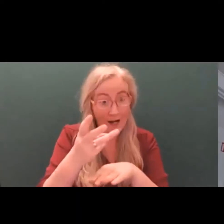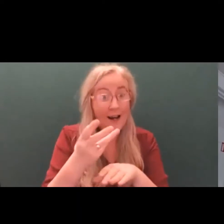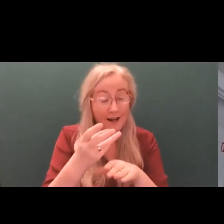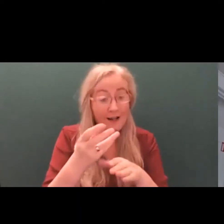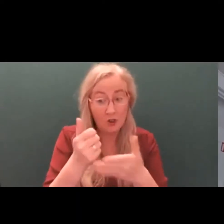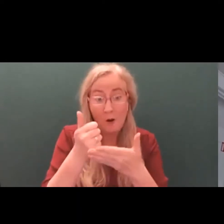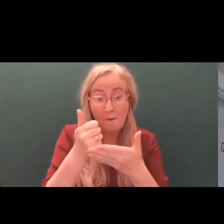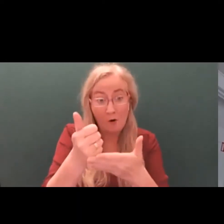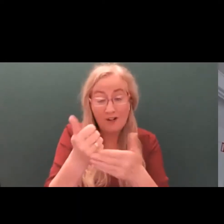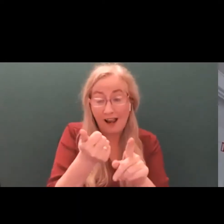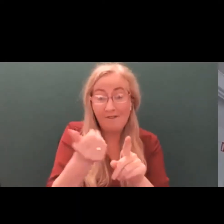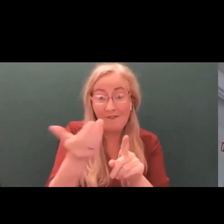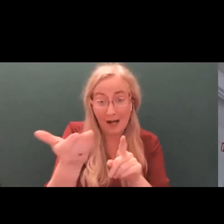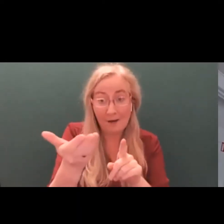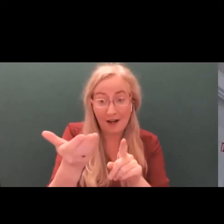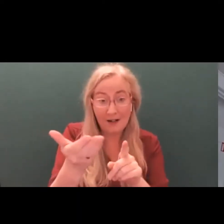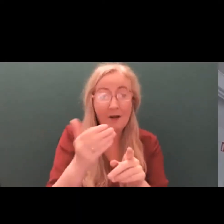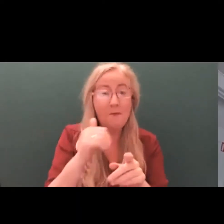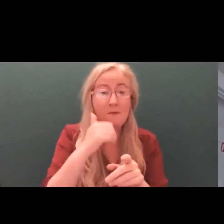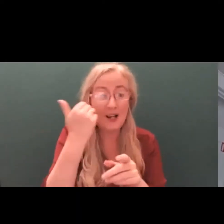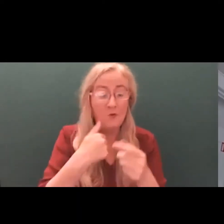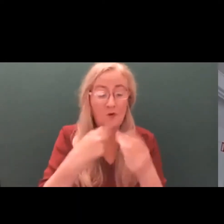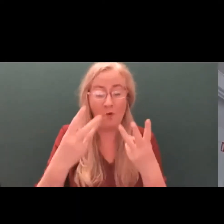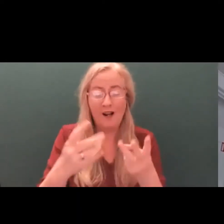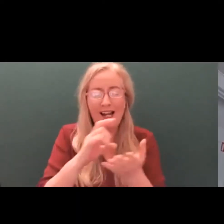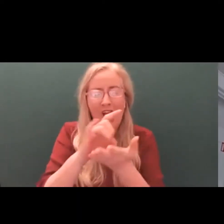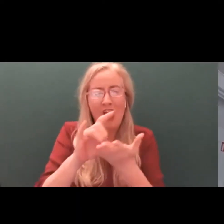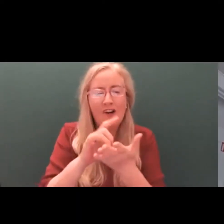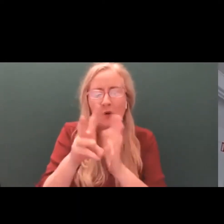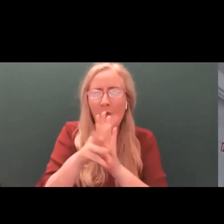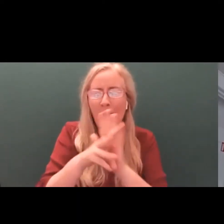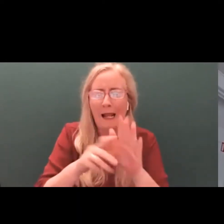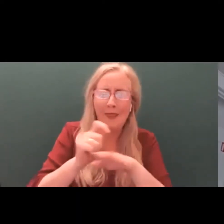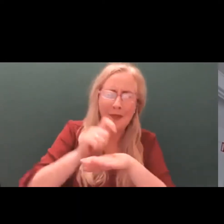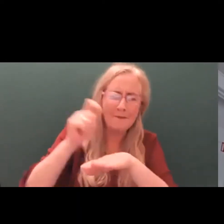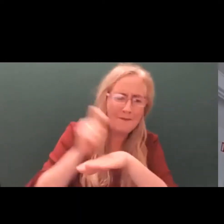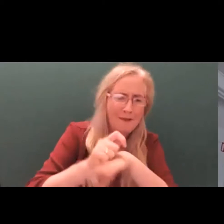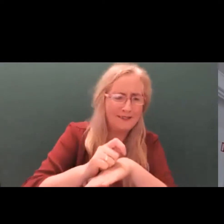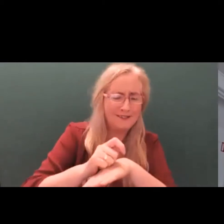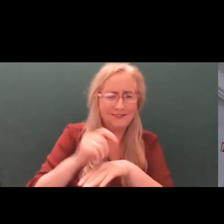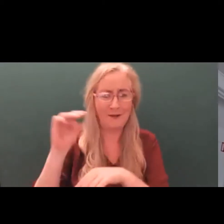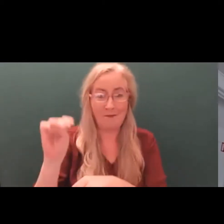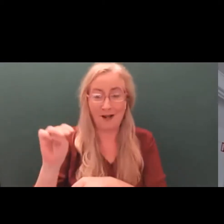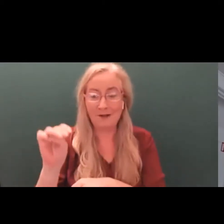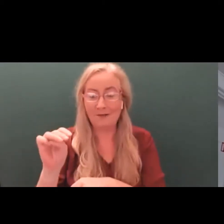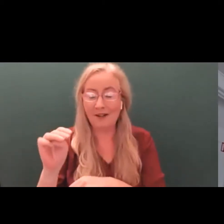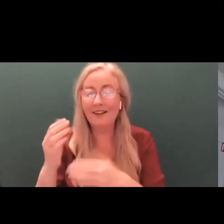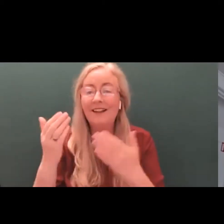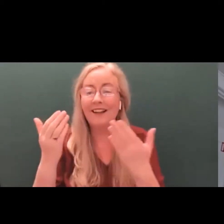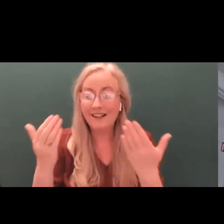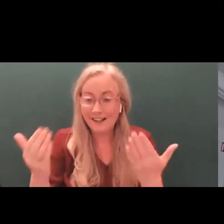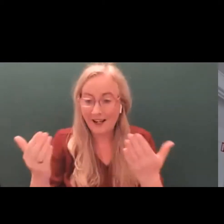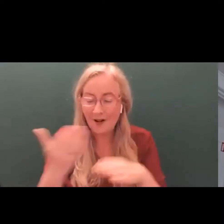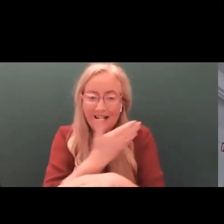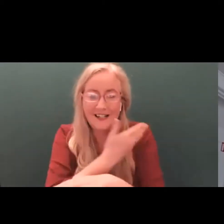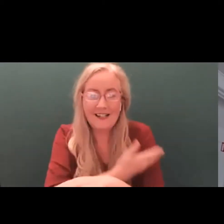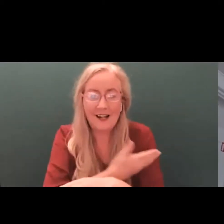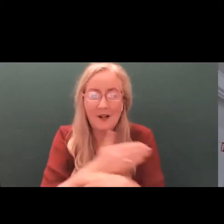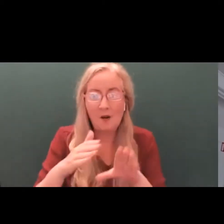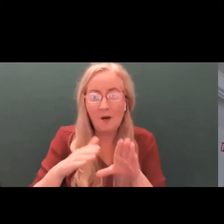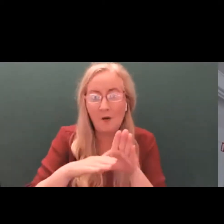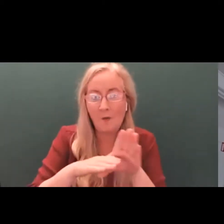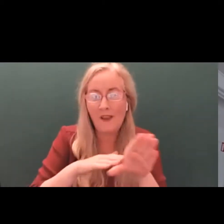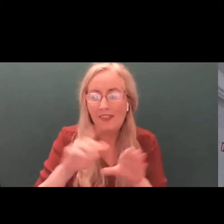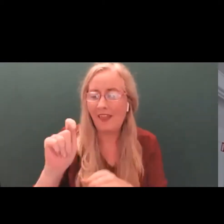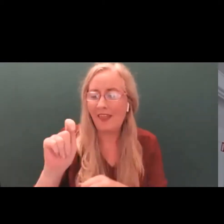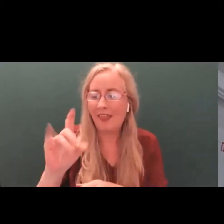in everybody's interest to make Heritage Week the best that it can be. So we're going to start with Thelma Harris, and Thelma has